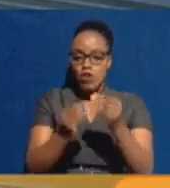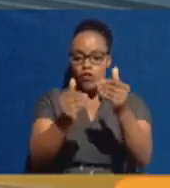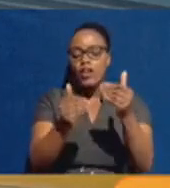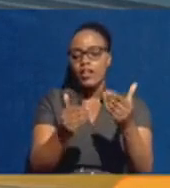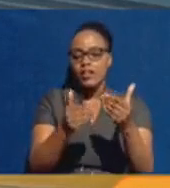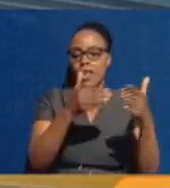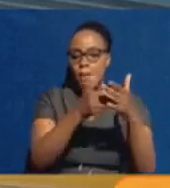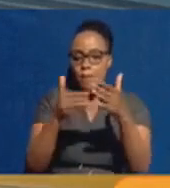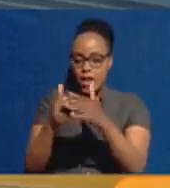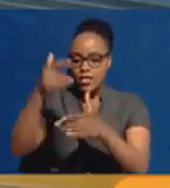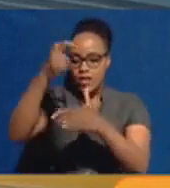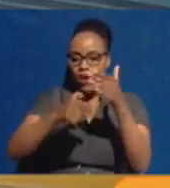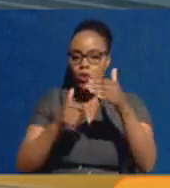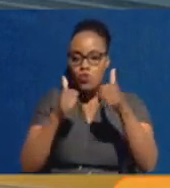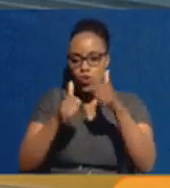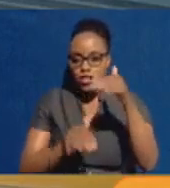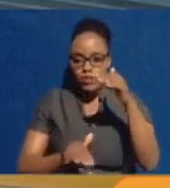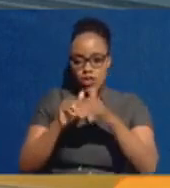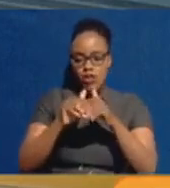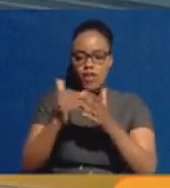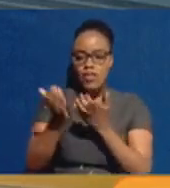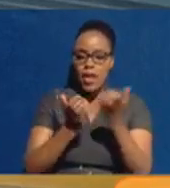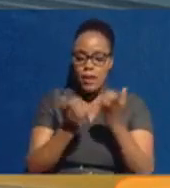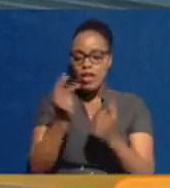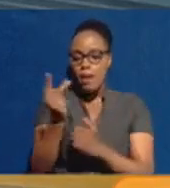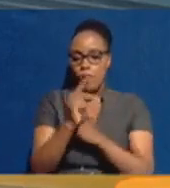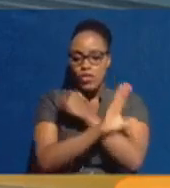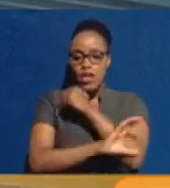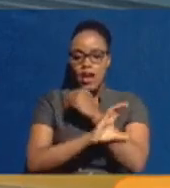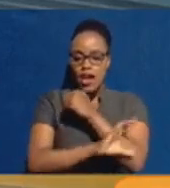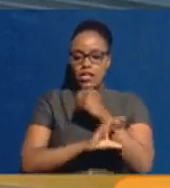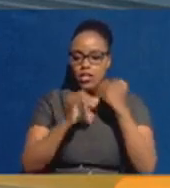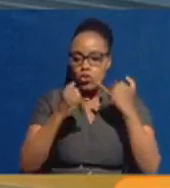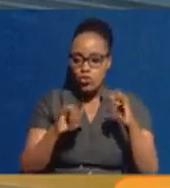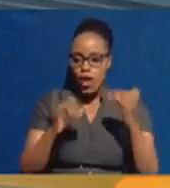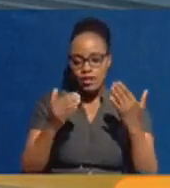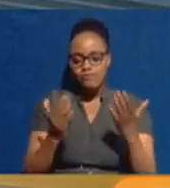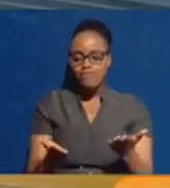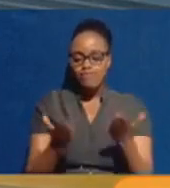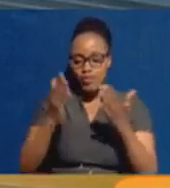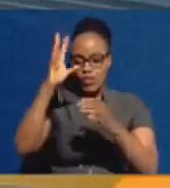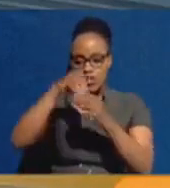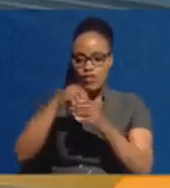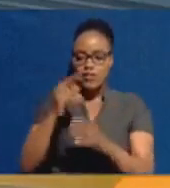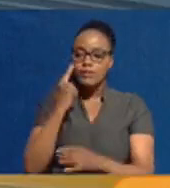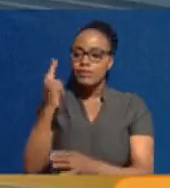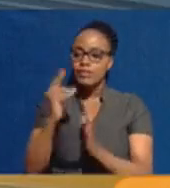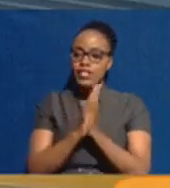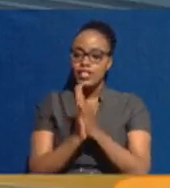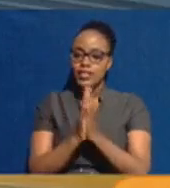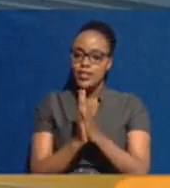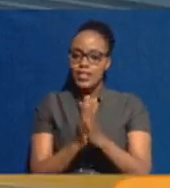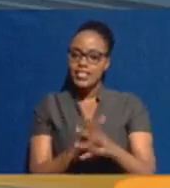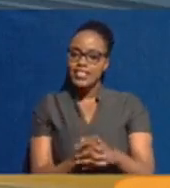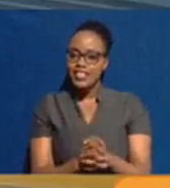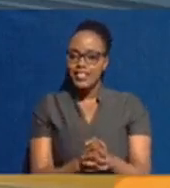non-tariff barriers that limit the trade potential between both countries to strengthen trade and investment. Our very own Faisal Ahmed was